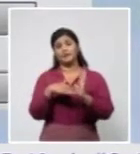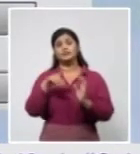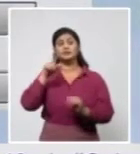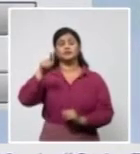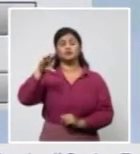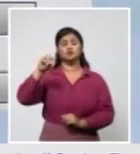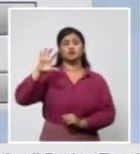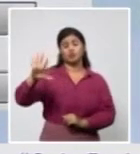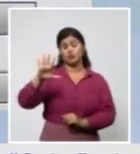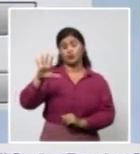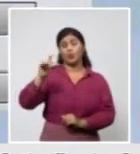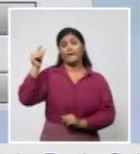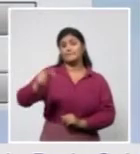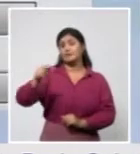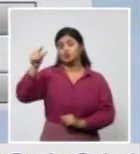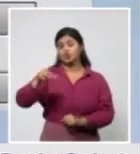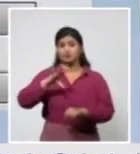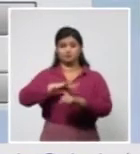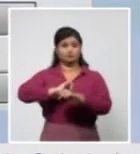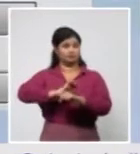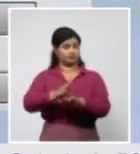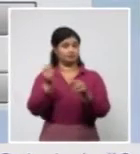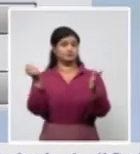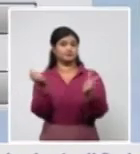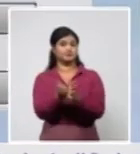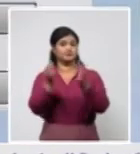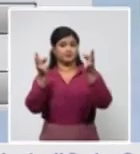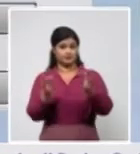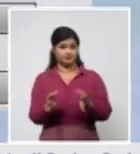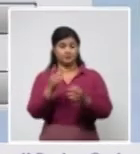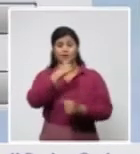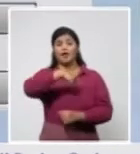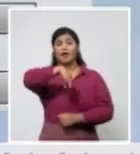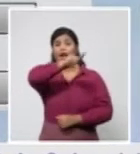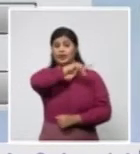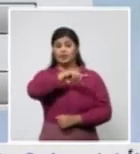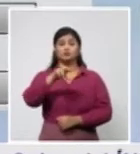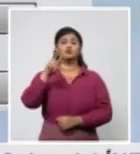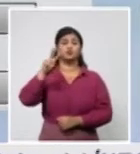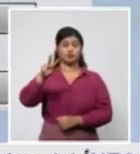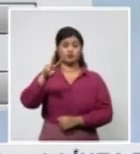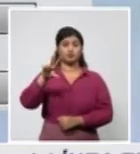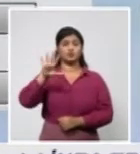in the same 185 countries. There are currently